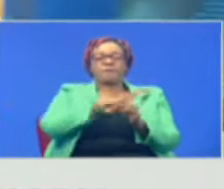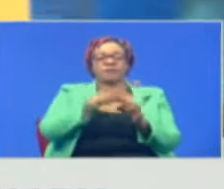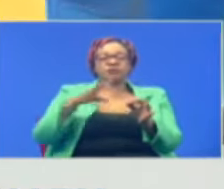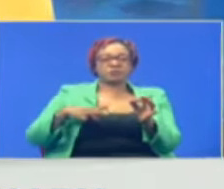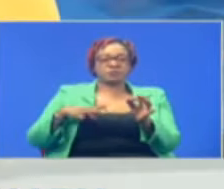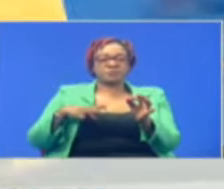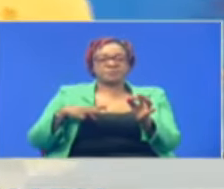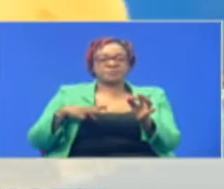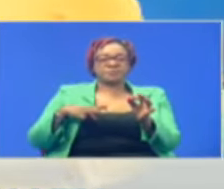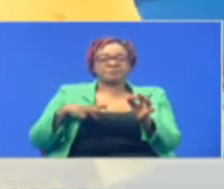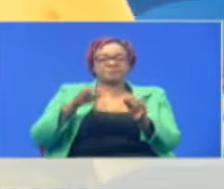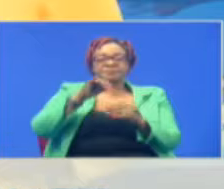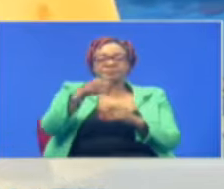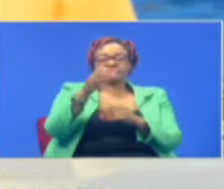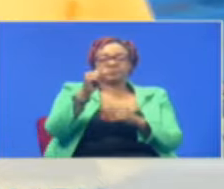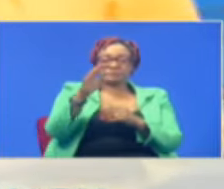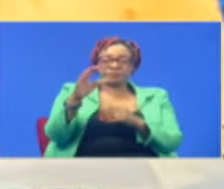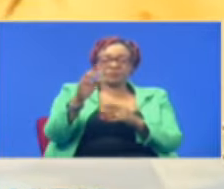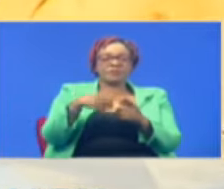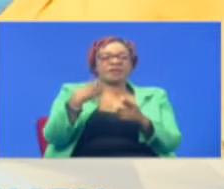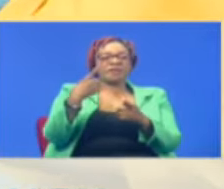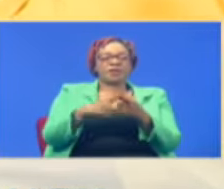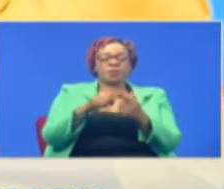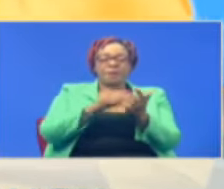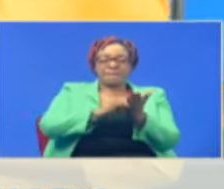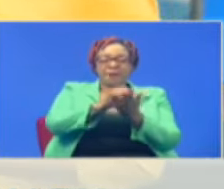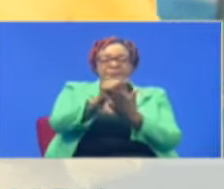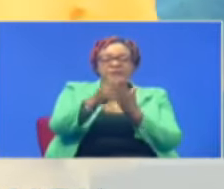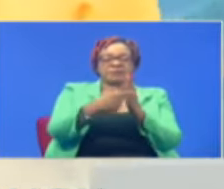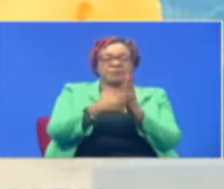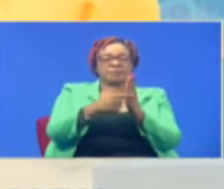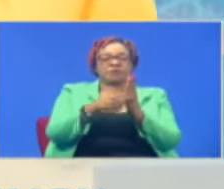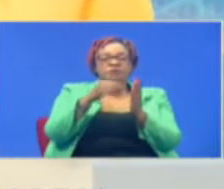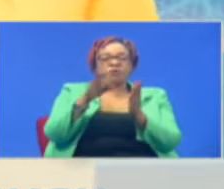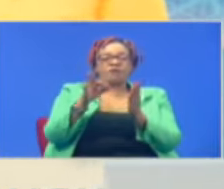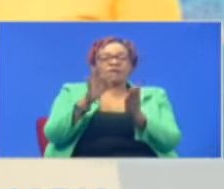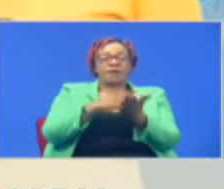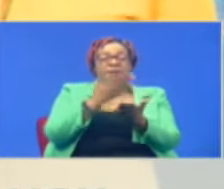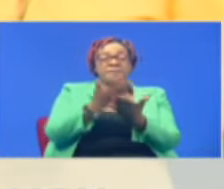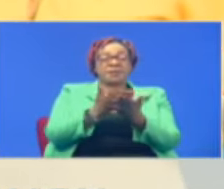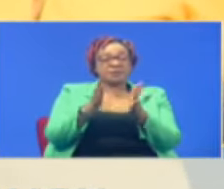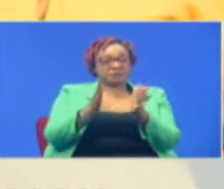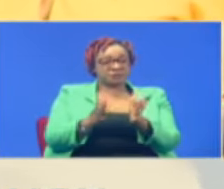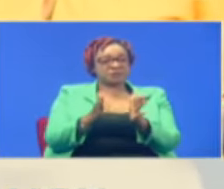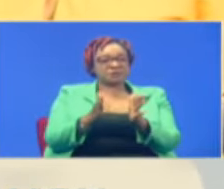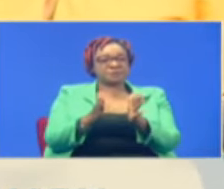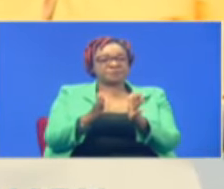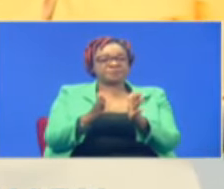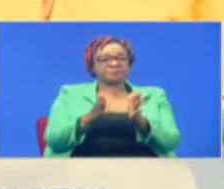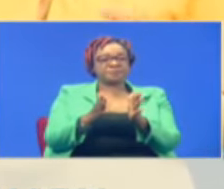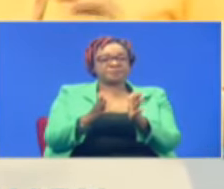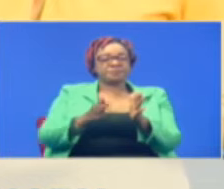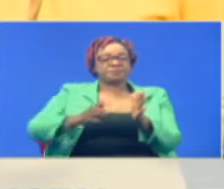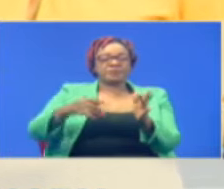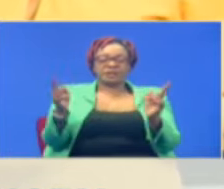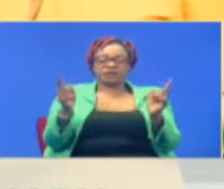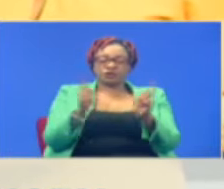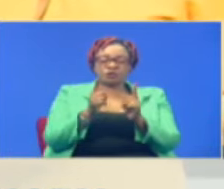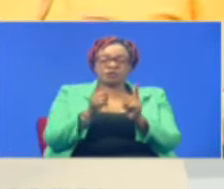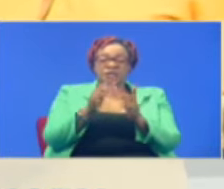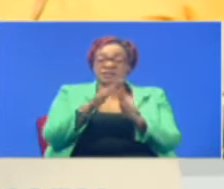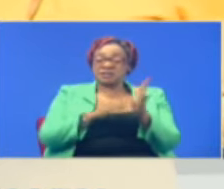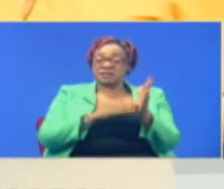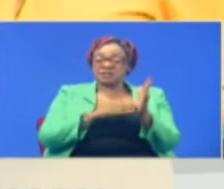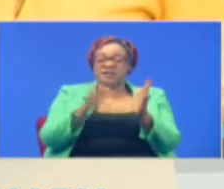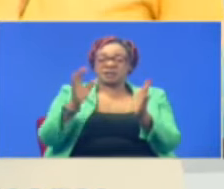right, the JSC will then publish the names of the applicants and the shortlisted candidates in the